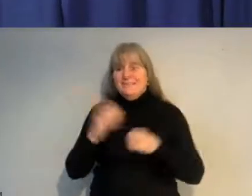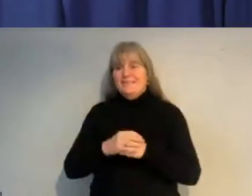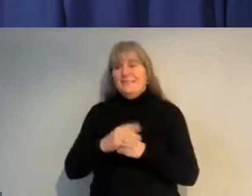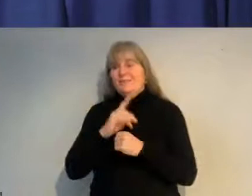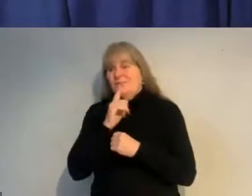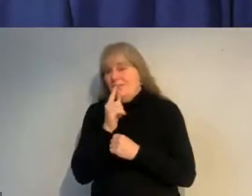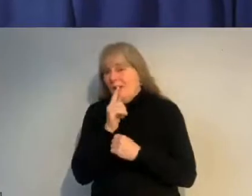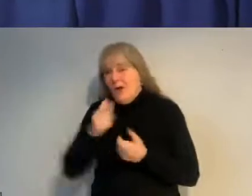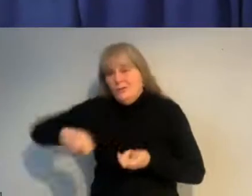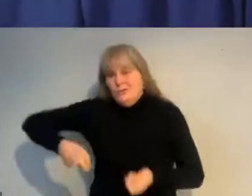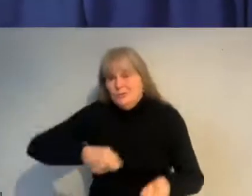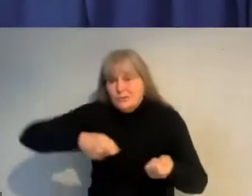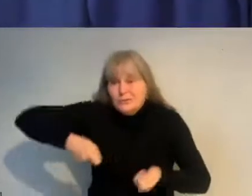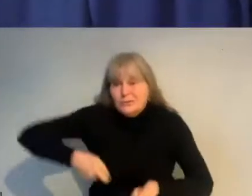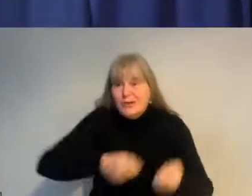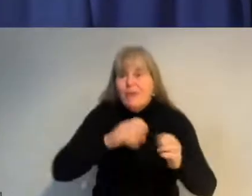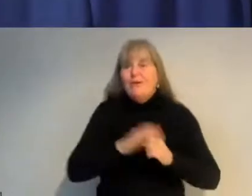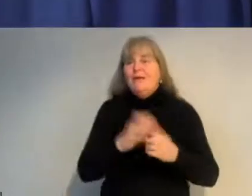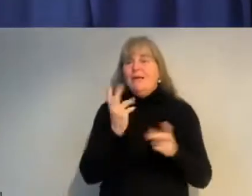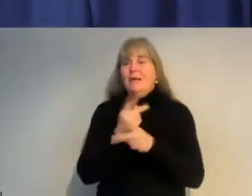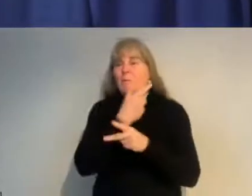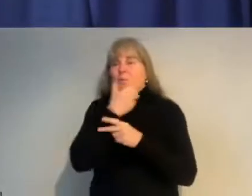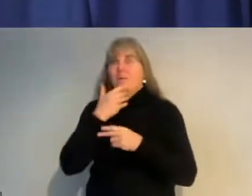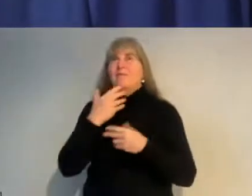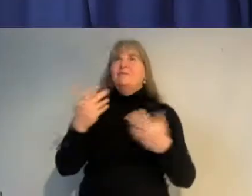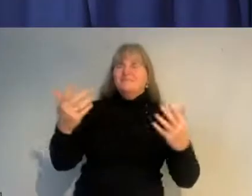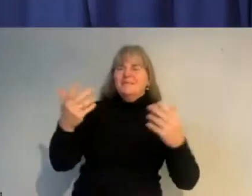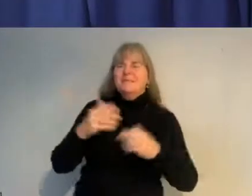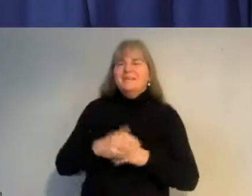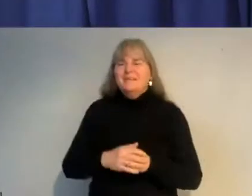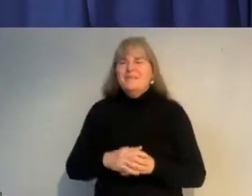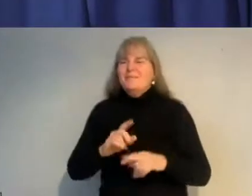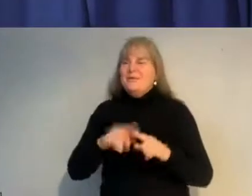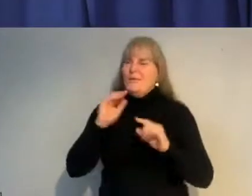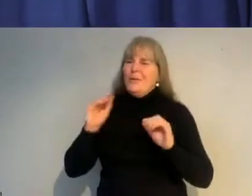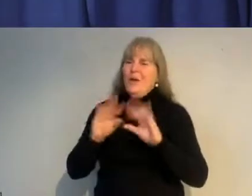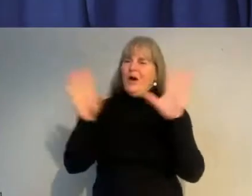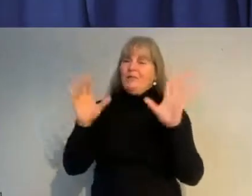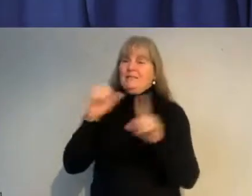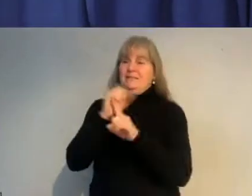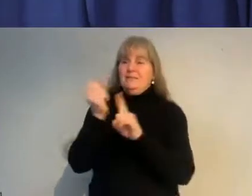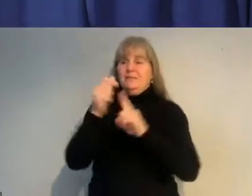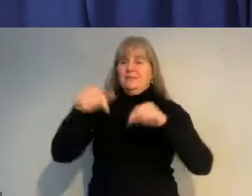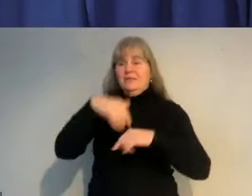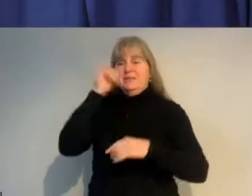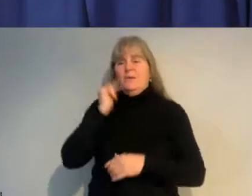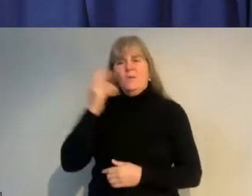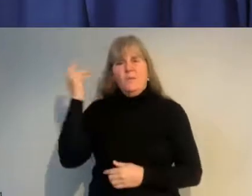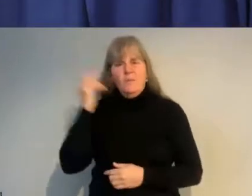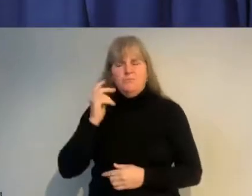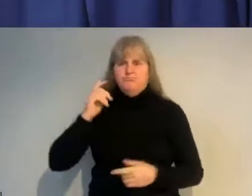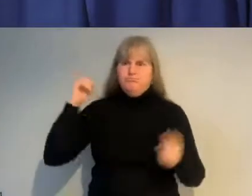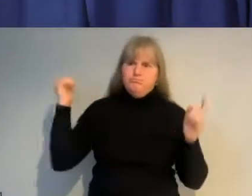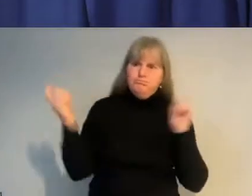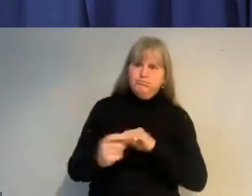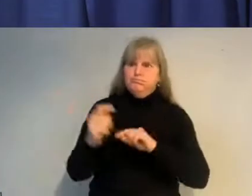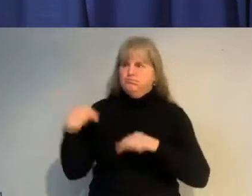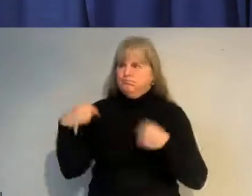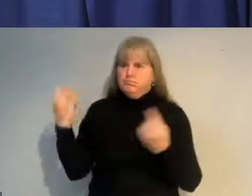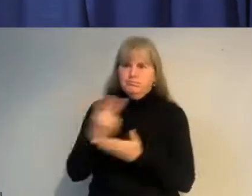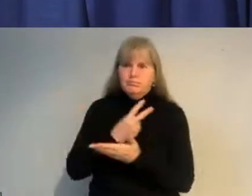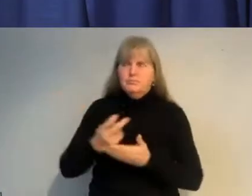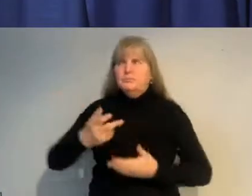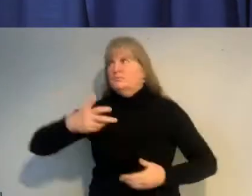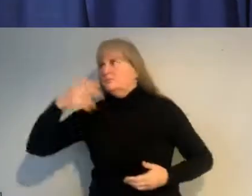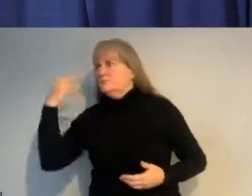or trying to keep warm here. Obviously, the situation has been very dynamic over the last 2 weeks and